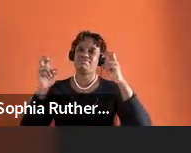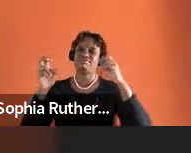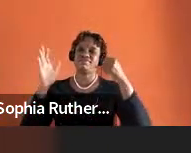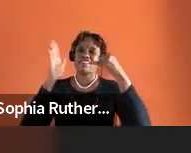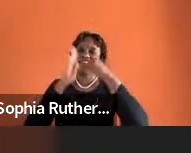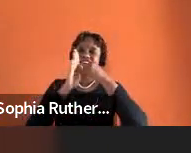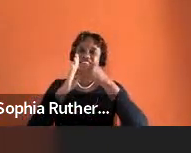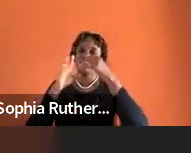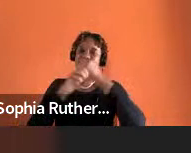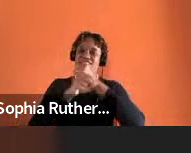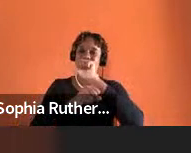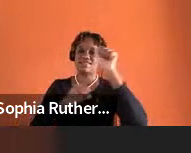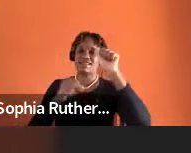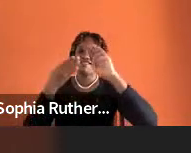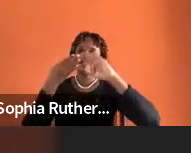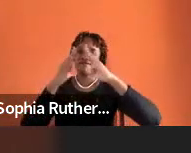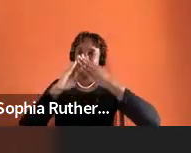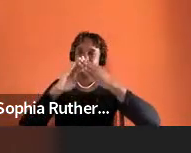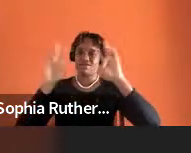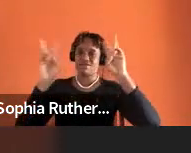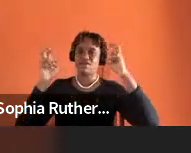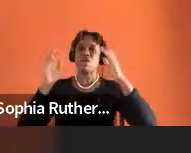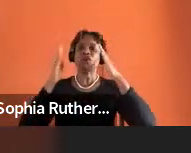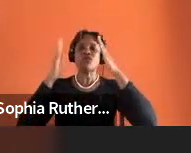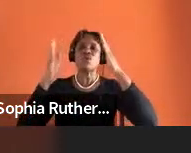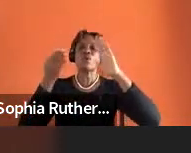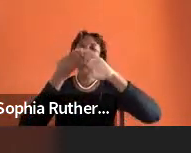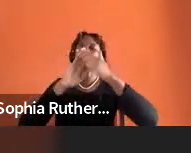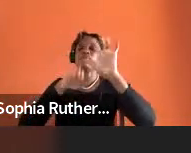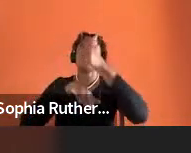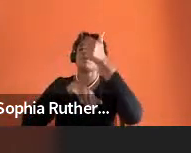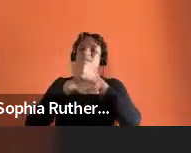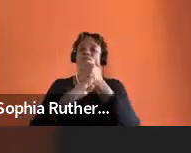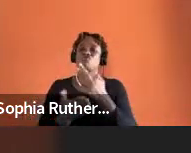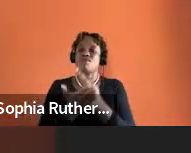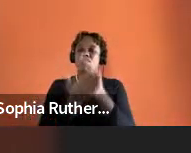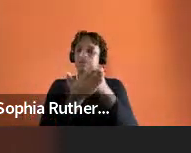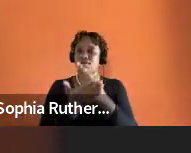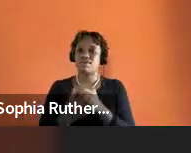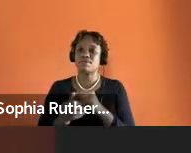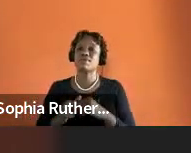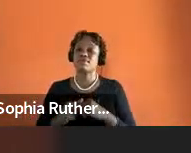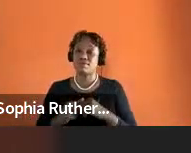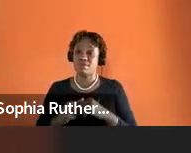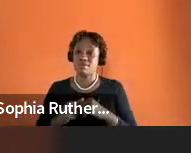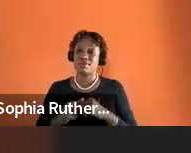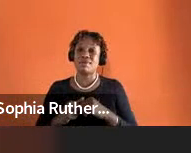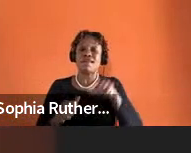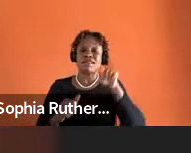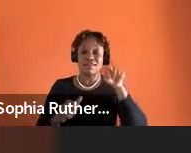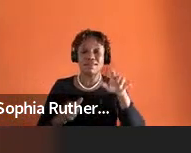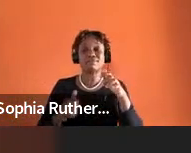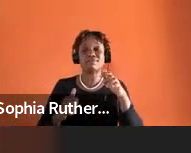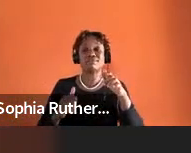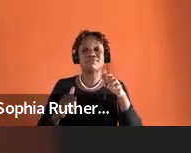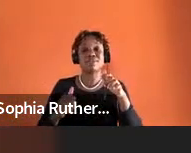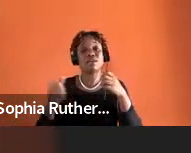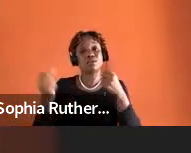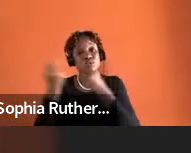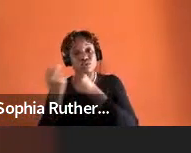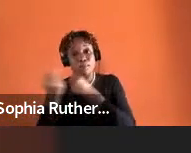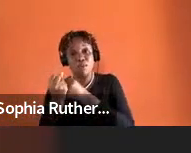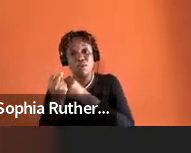I'm looking at community-based rehabilitation as a viable complement to raising children with